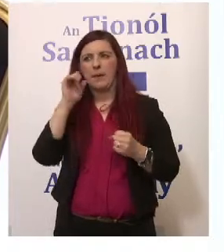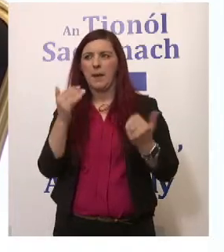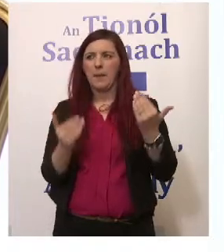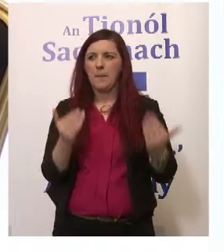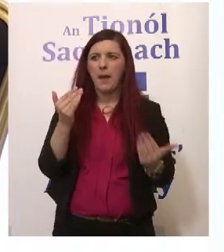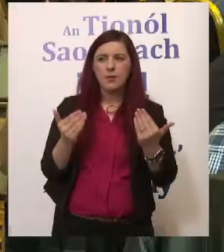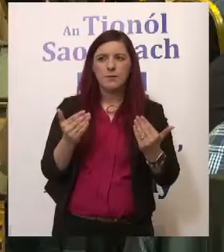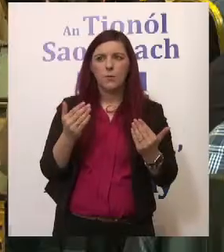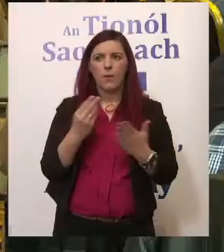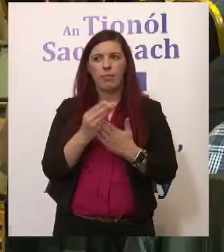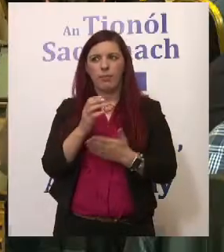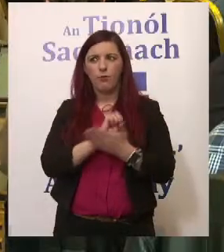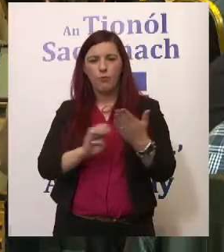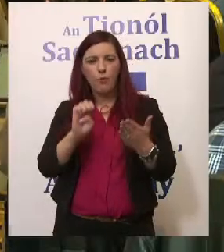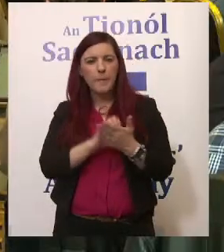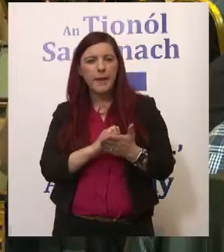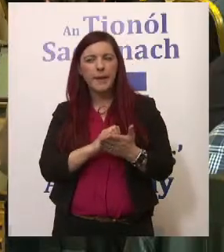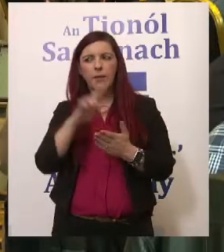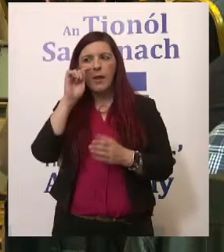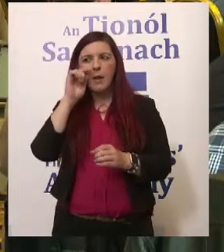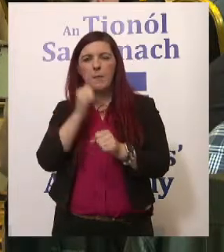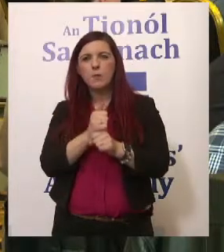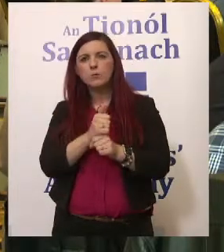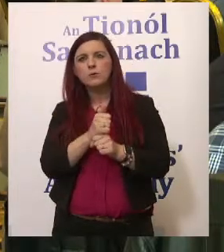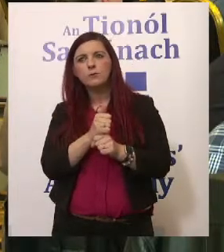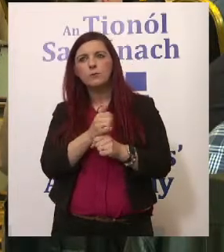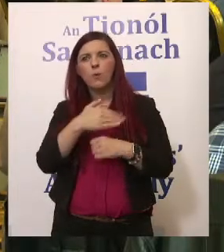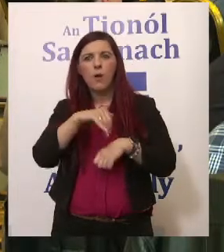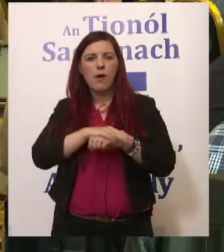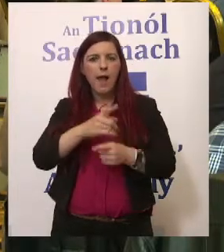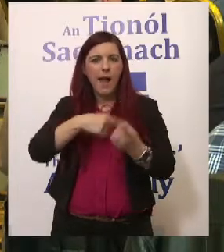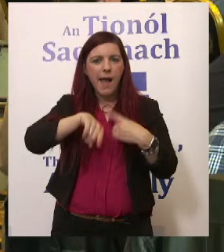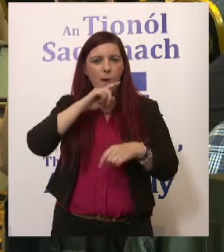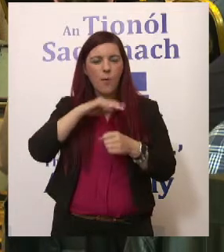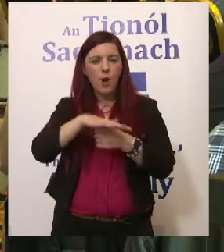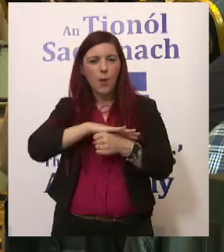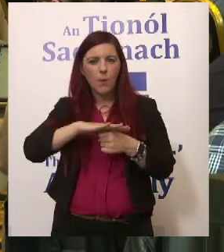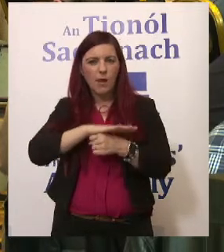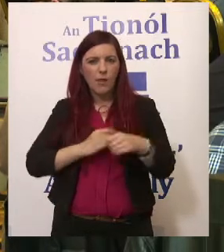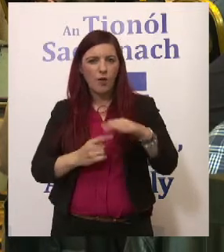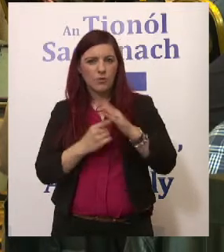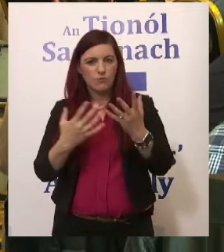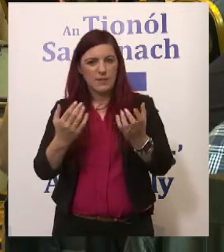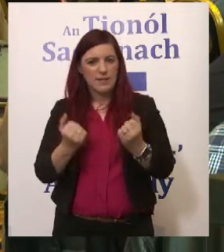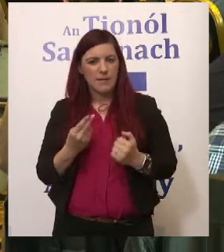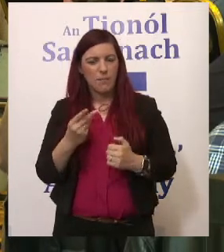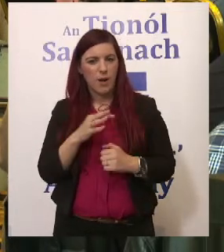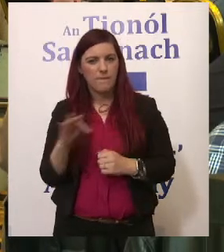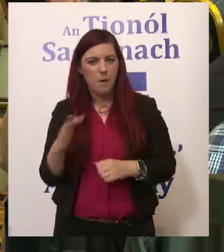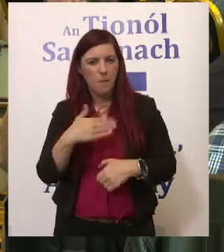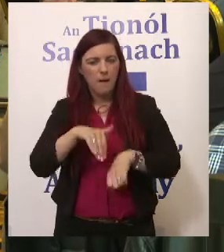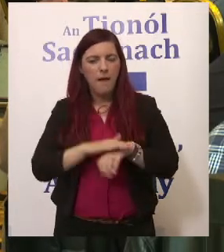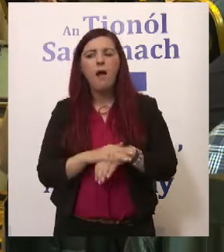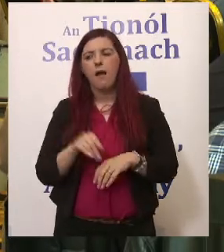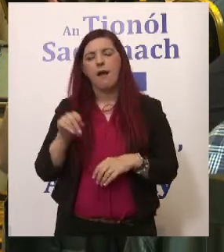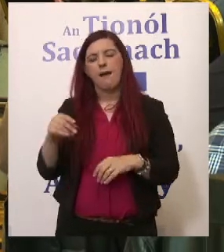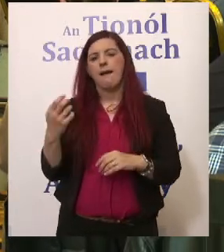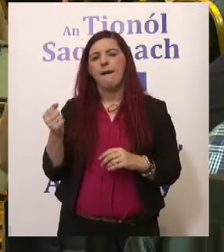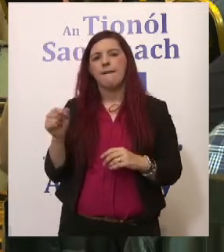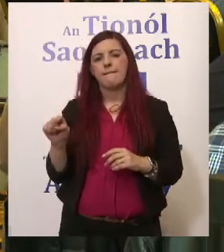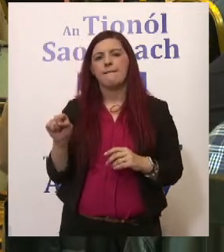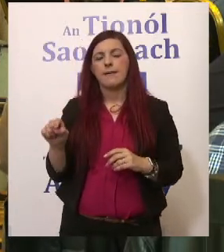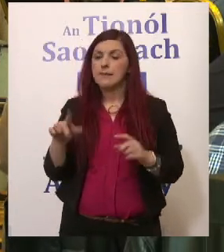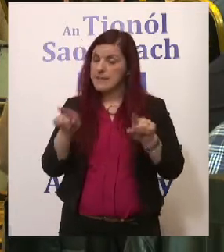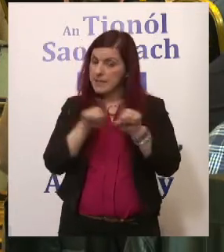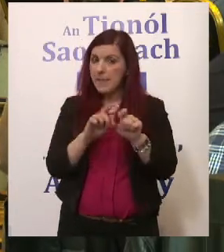European examination, looking at where do our local authorities get their money from, well, actually we have most of the major components that are the same as